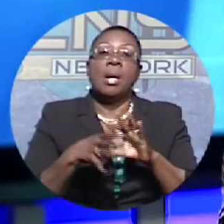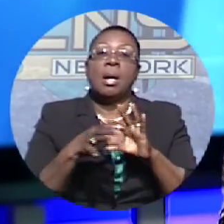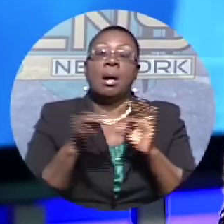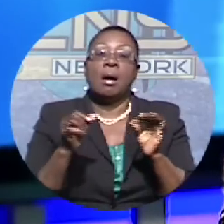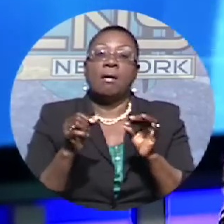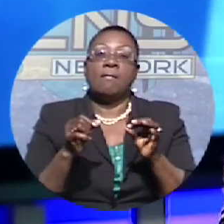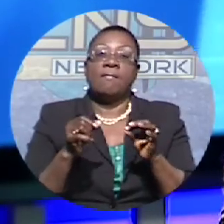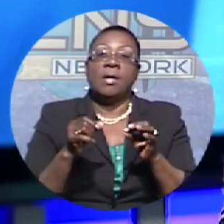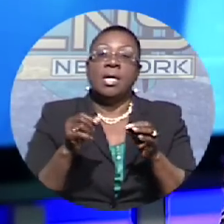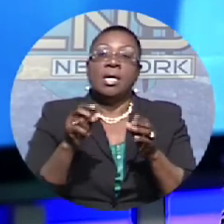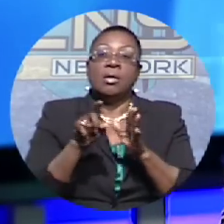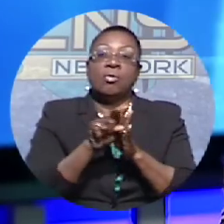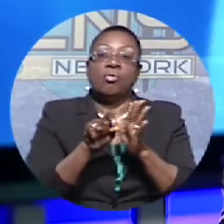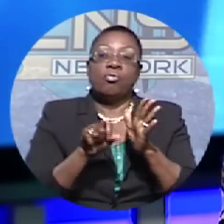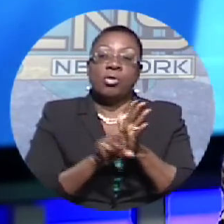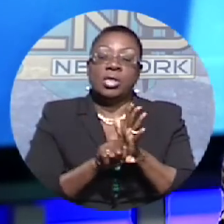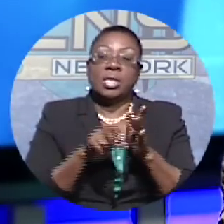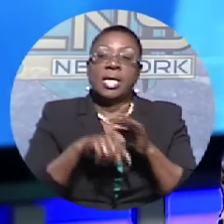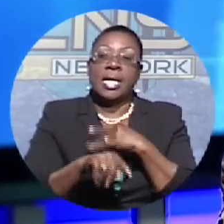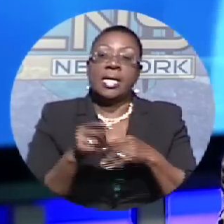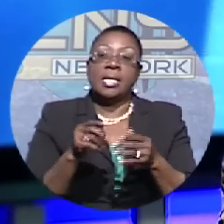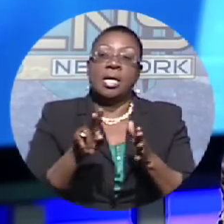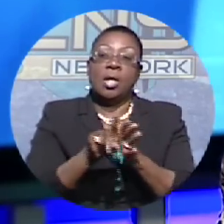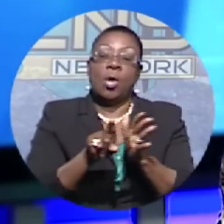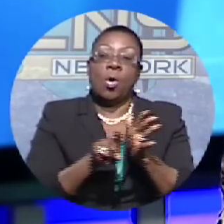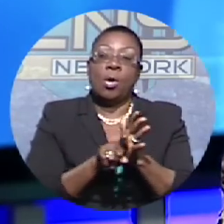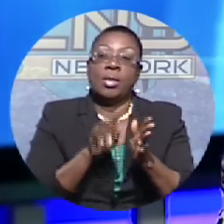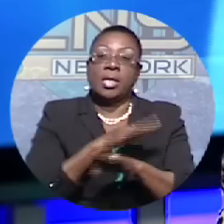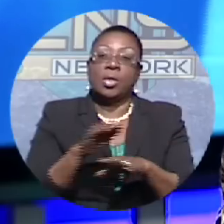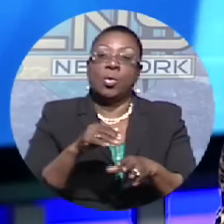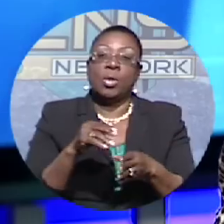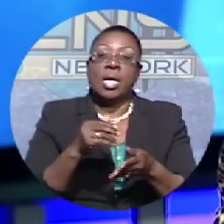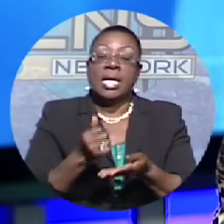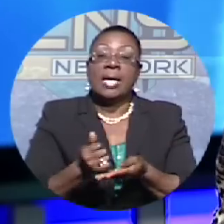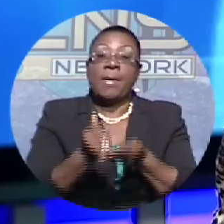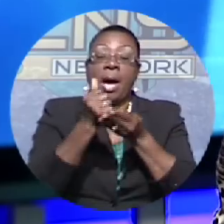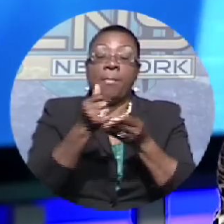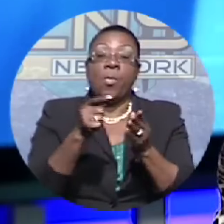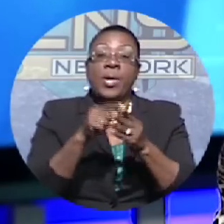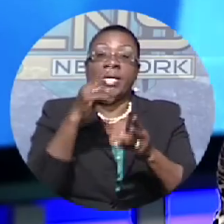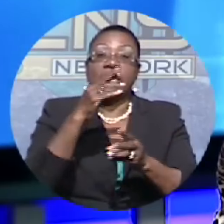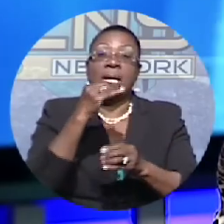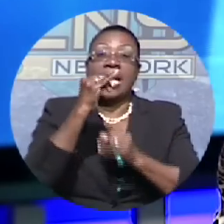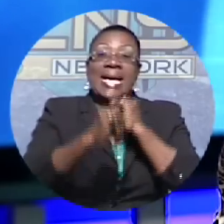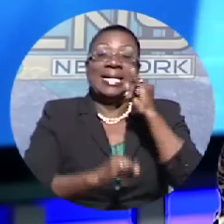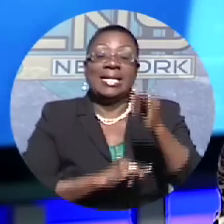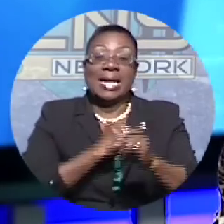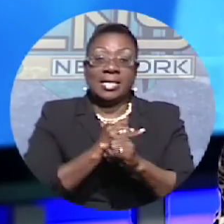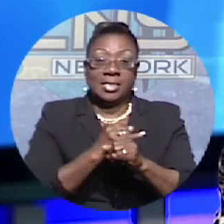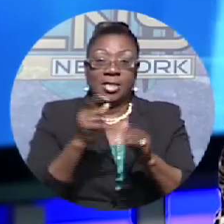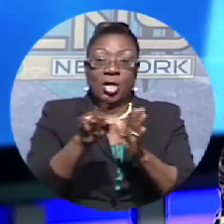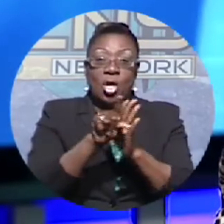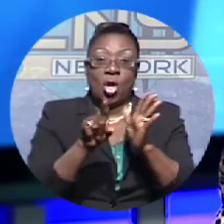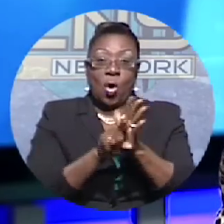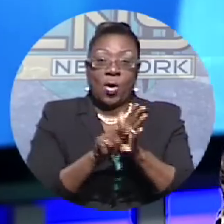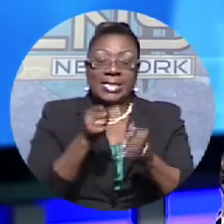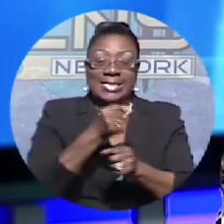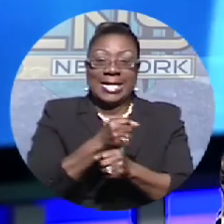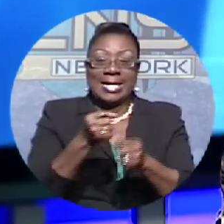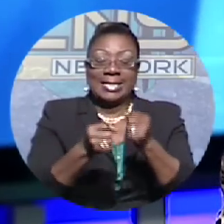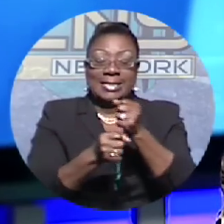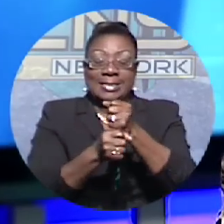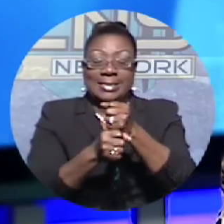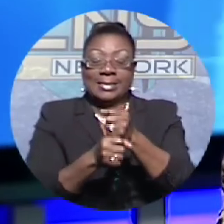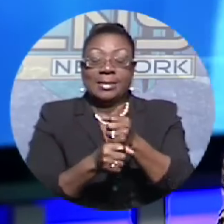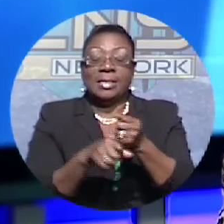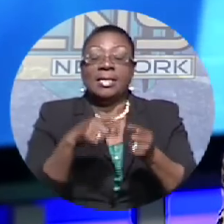in the Constitution which don't comply with international law and standards. That from the United Nations High Commissioner for Refugees,